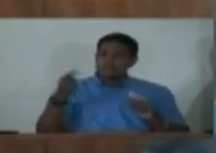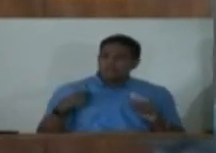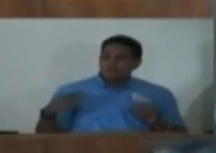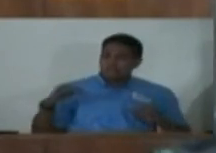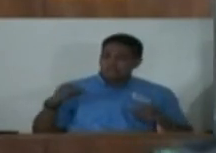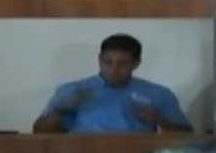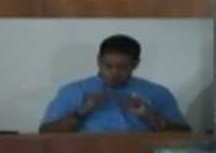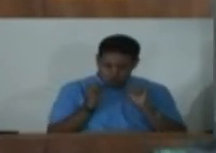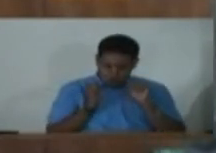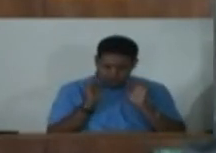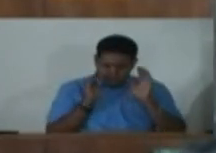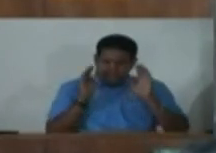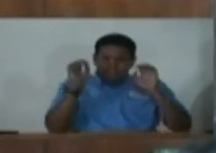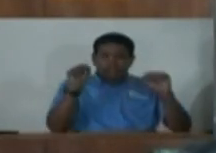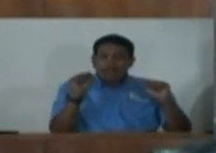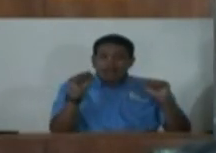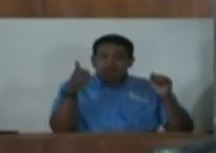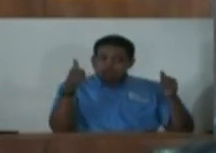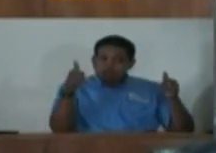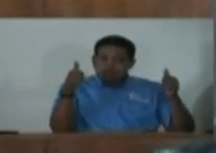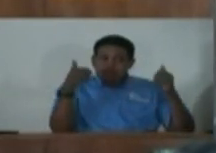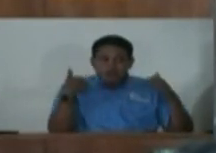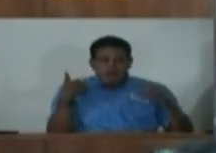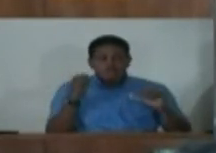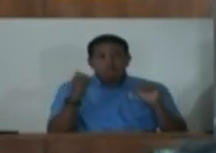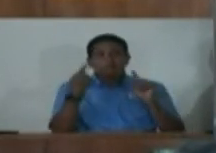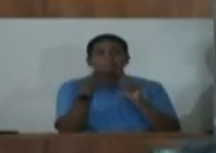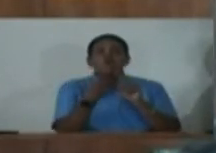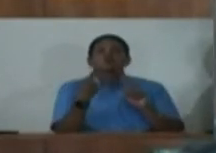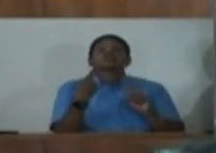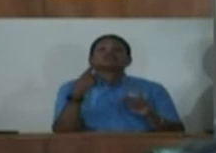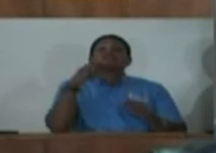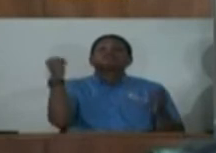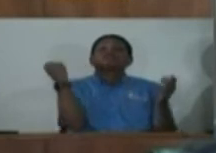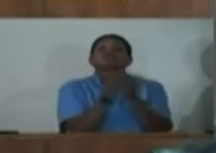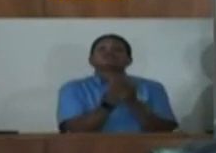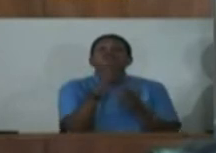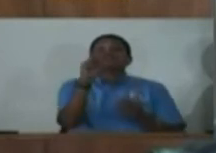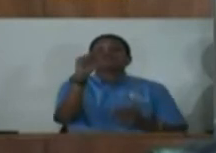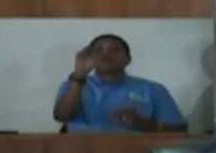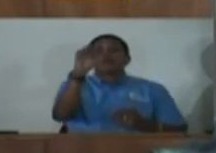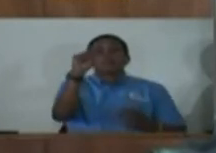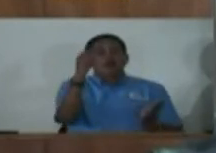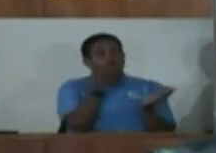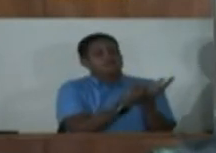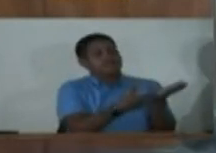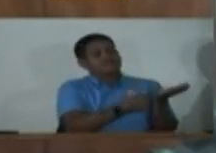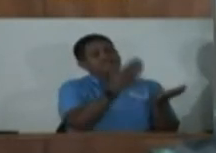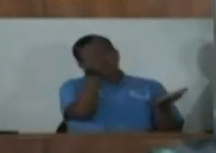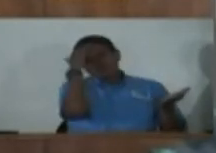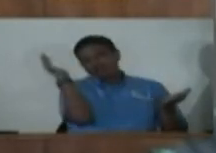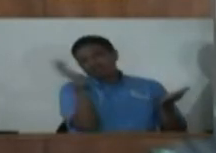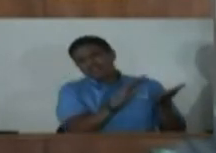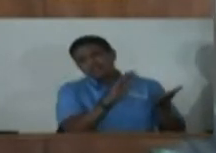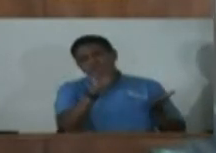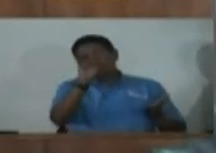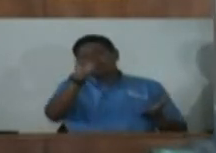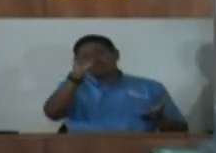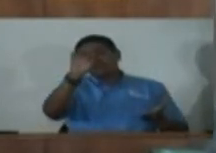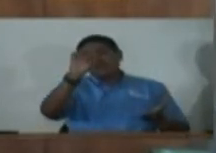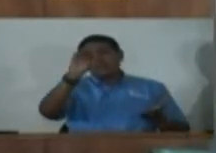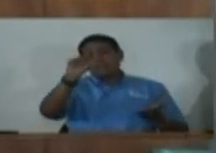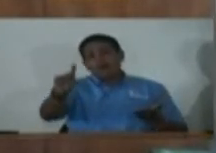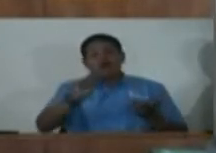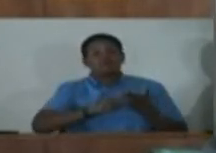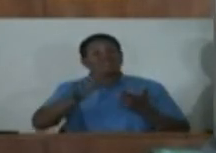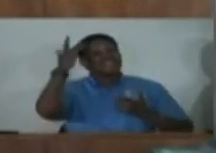with the question of market trade, of trade market, of access to markets, trademarks and intellectual